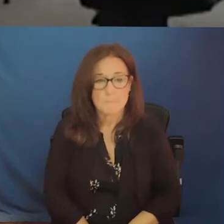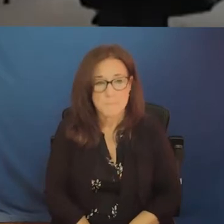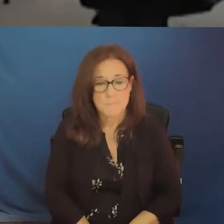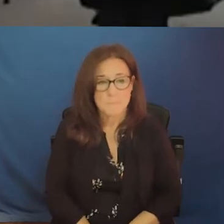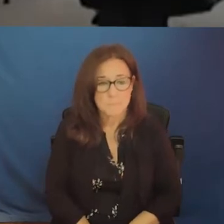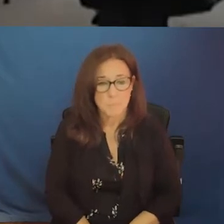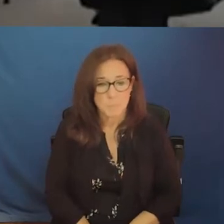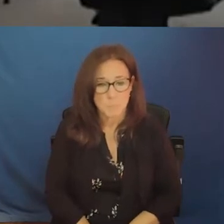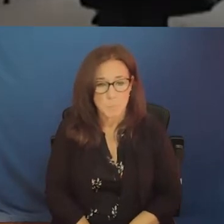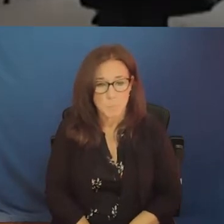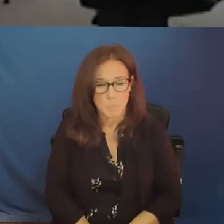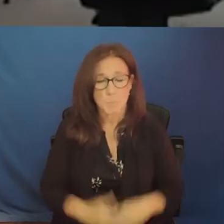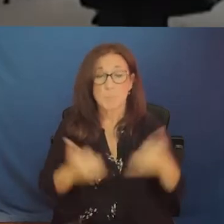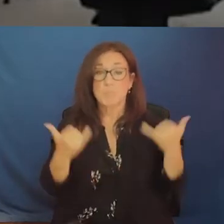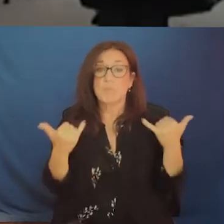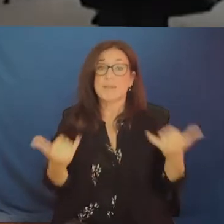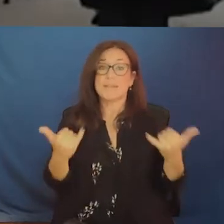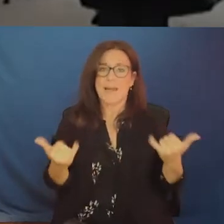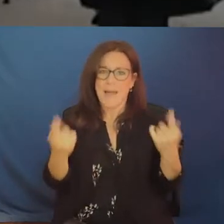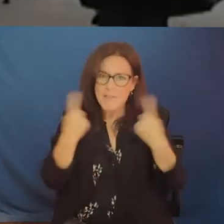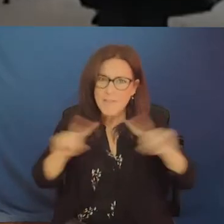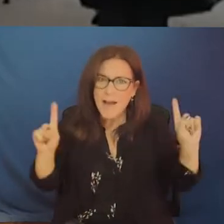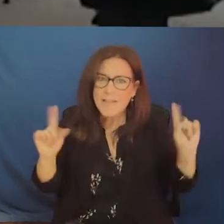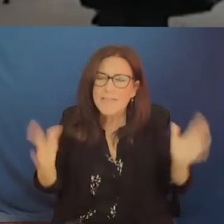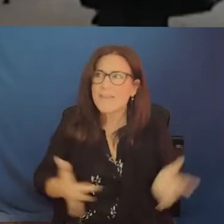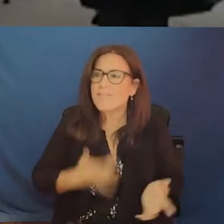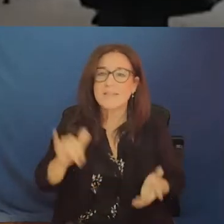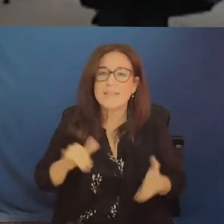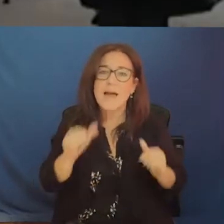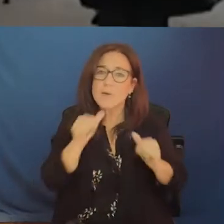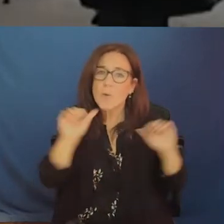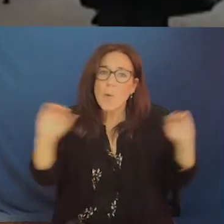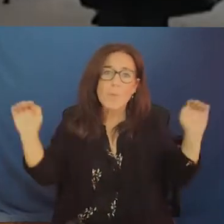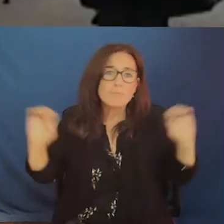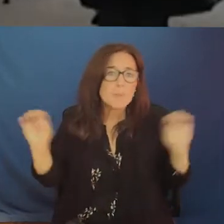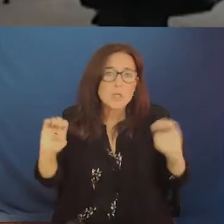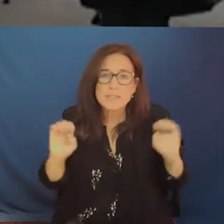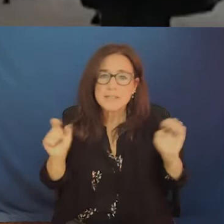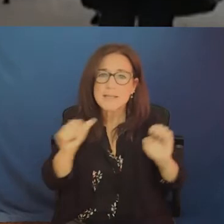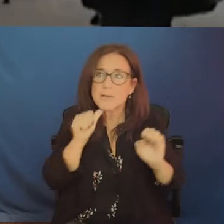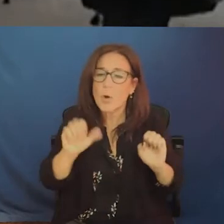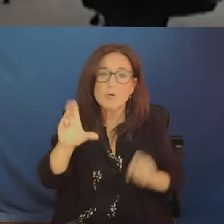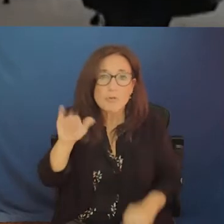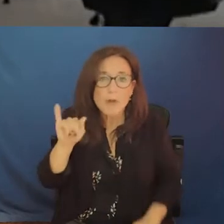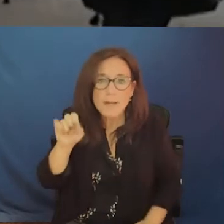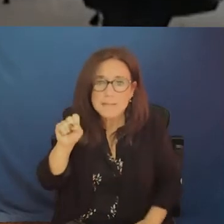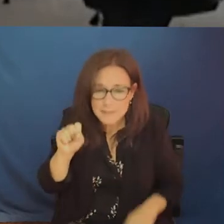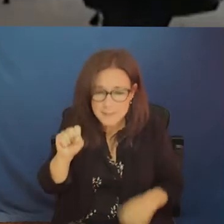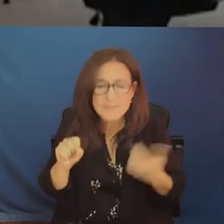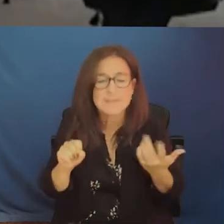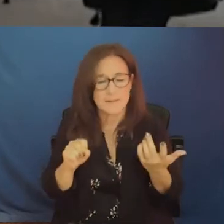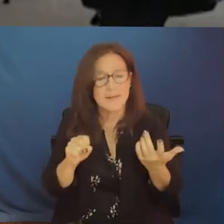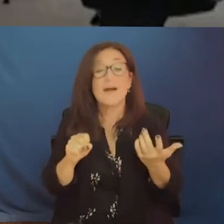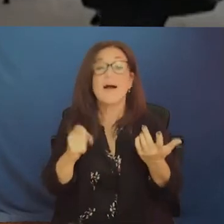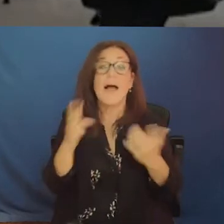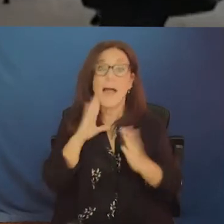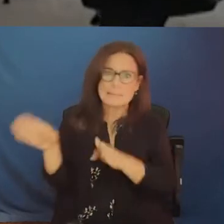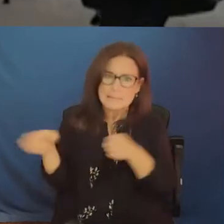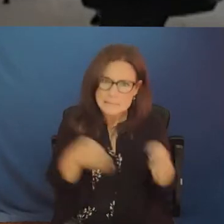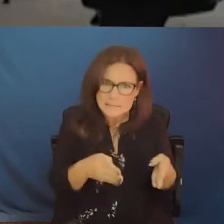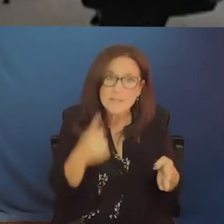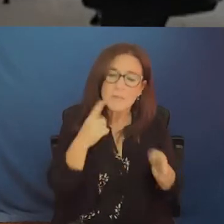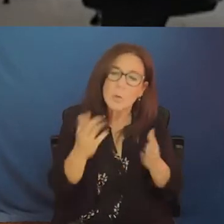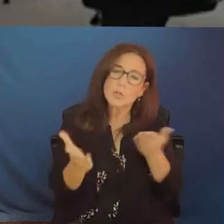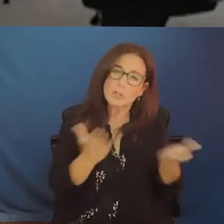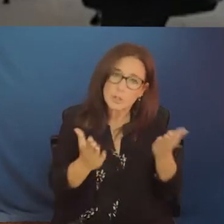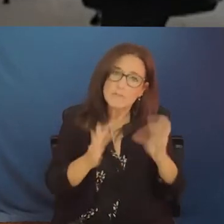non-crisis topics that we're bringing to the board and more of core function work of this district, which is to serve families and children. I'm